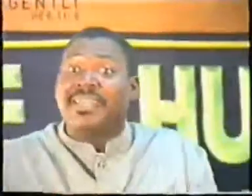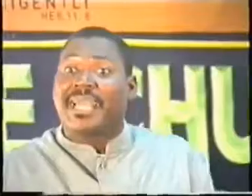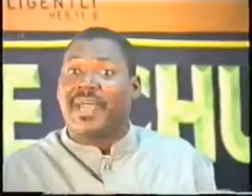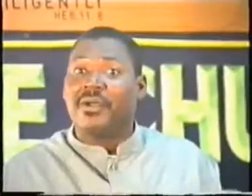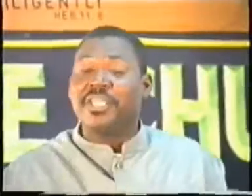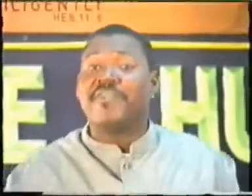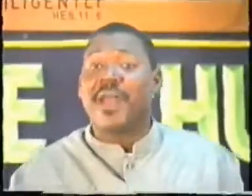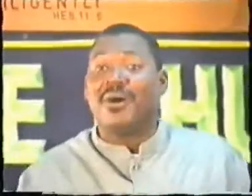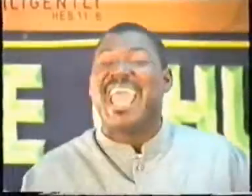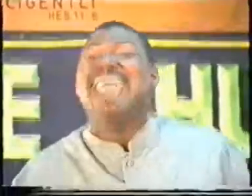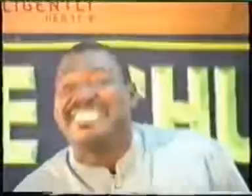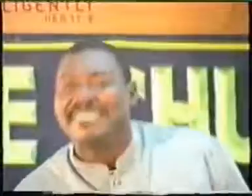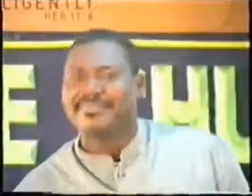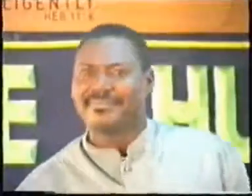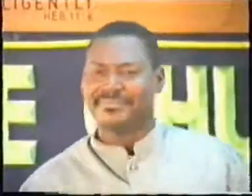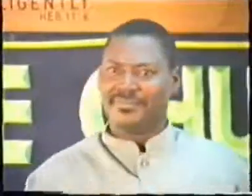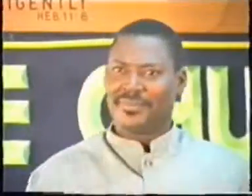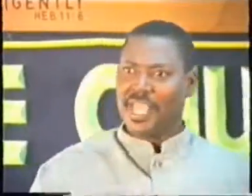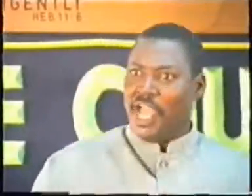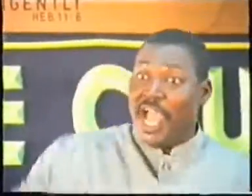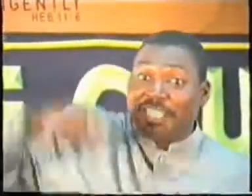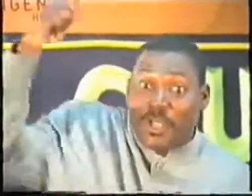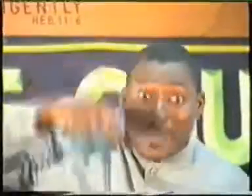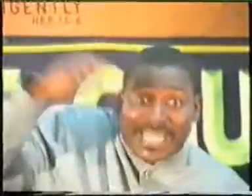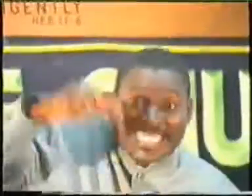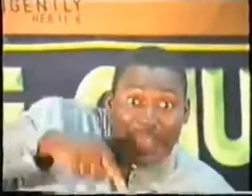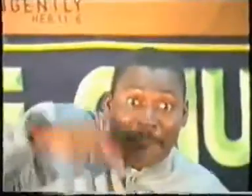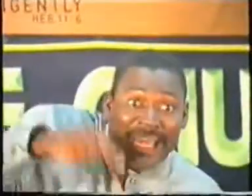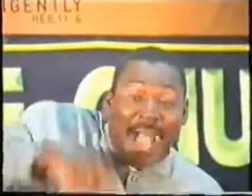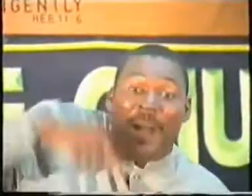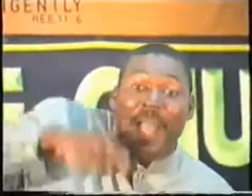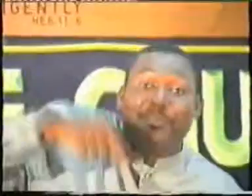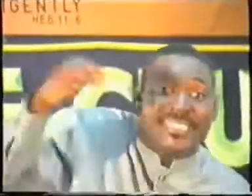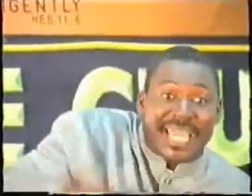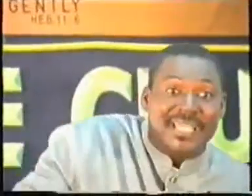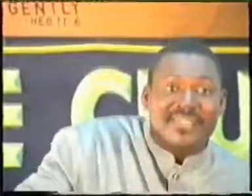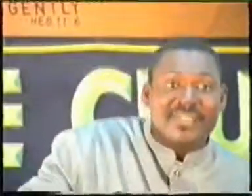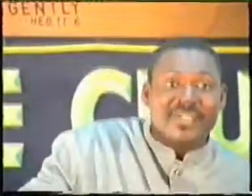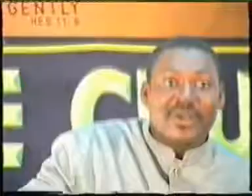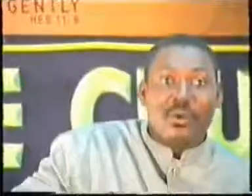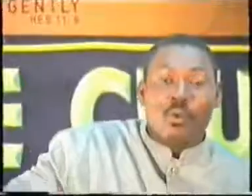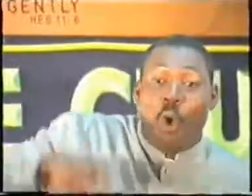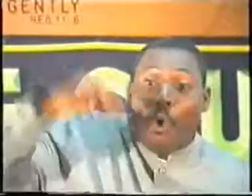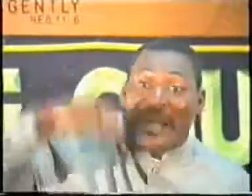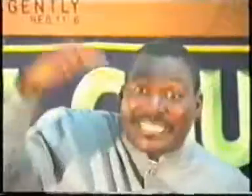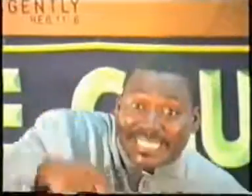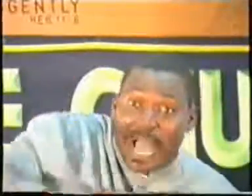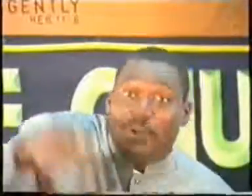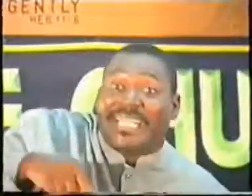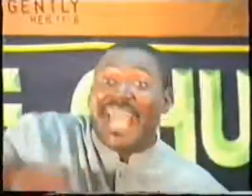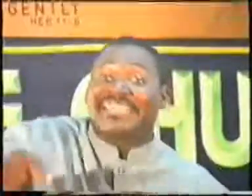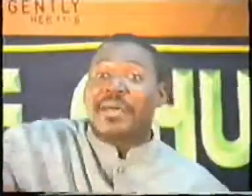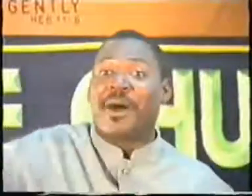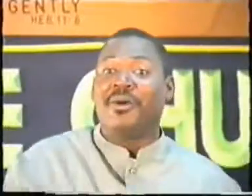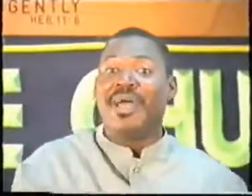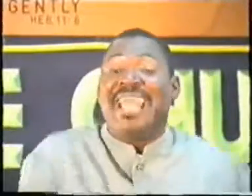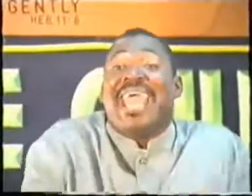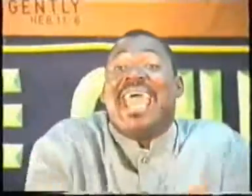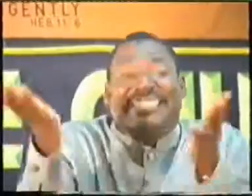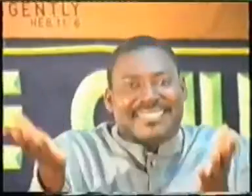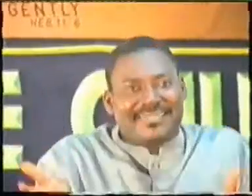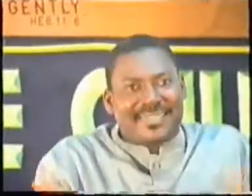you want Thessalonica no. Your friend no aid." And it's also become some pana. Bible said, "What was it now? What can and some